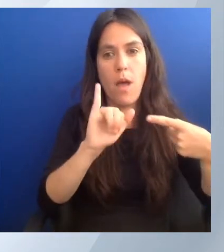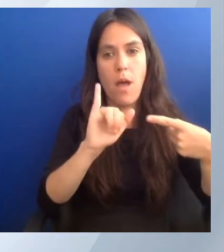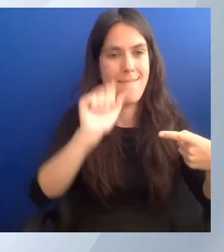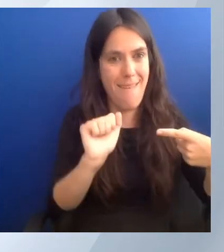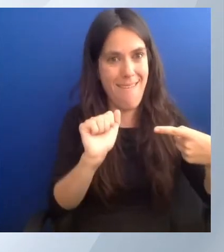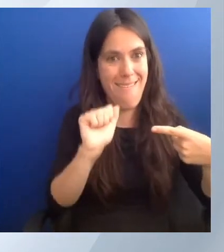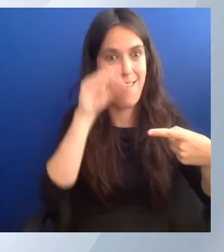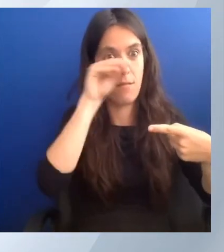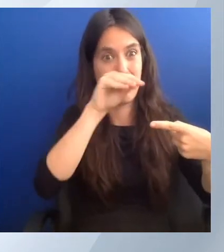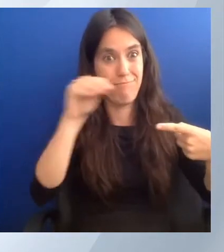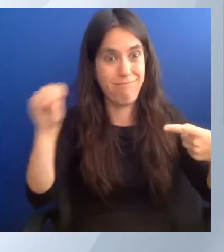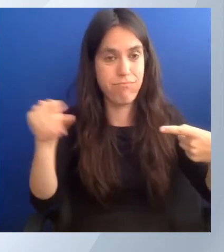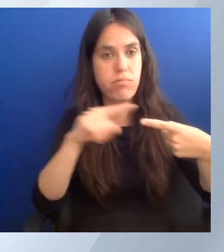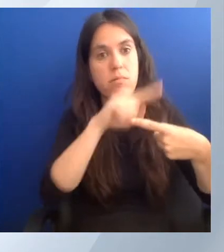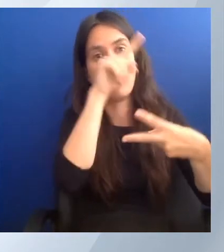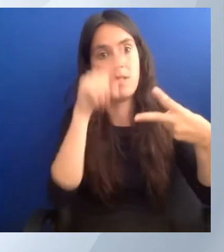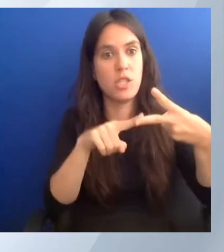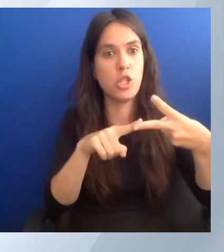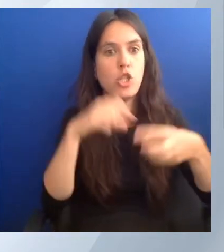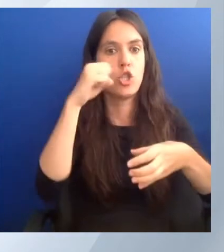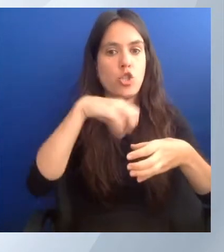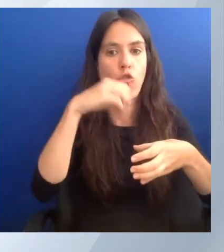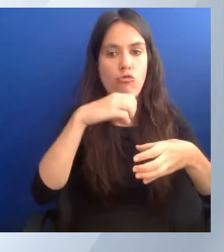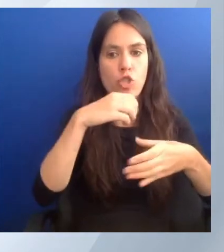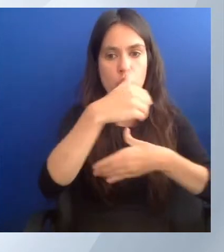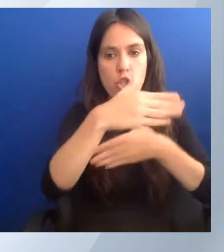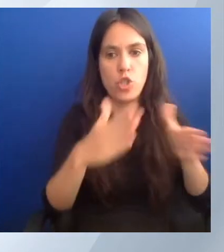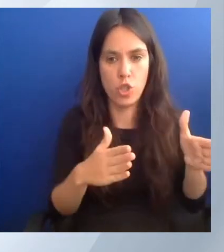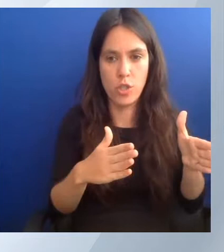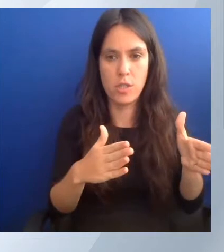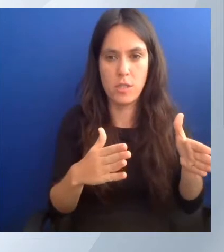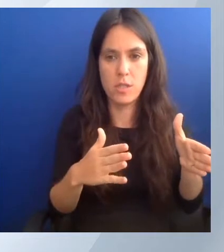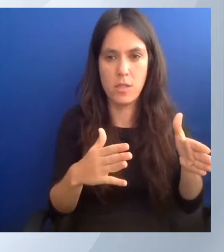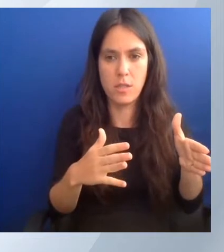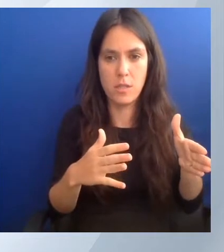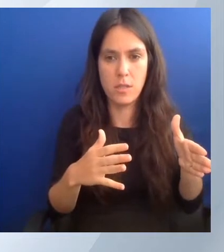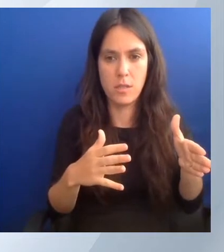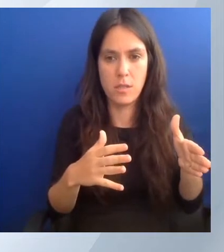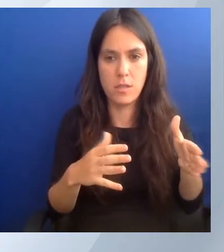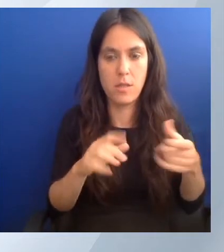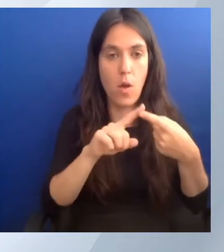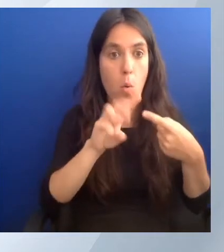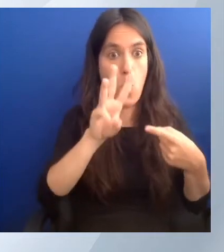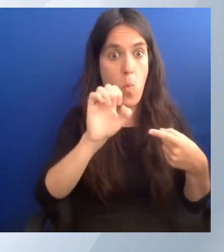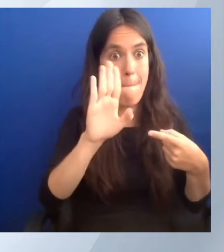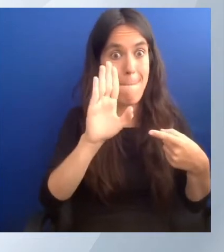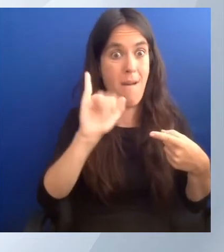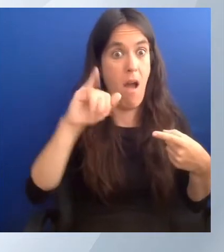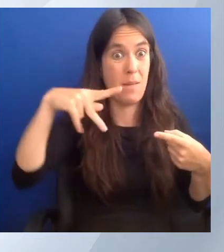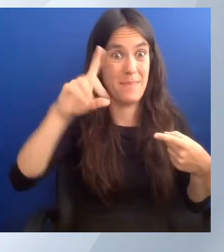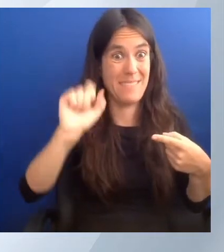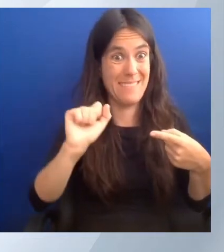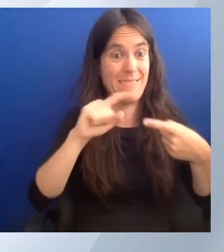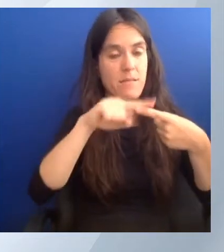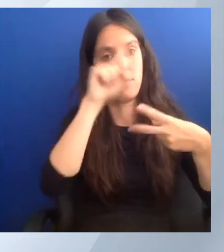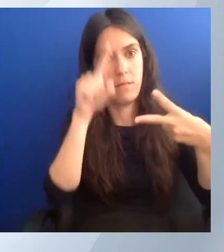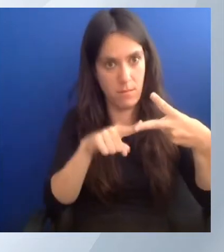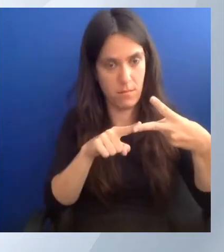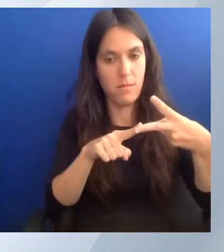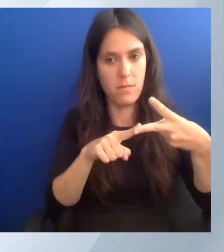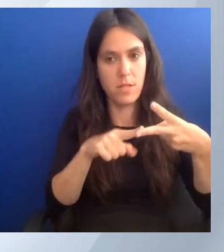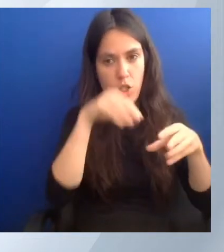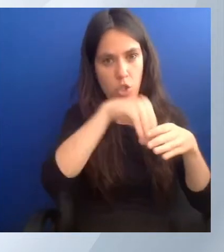account where we can store our data. Let's add the web app first. So just in case you didn't see that, we have an add button at the